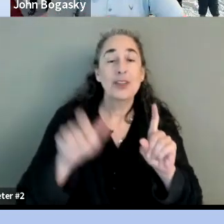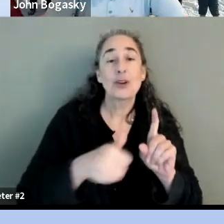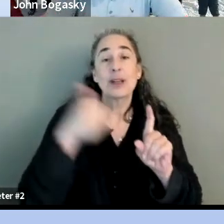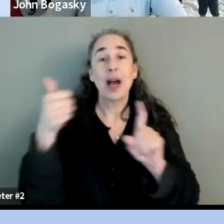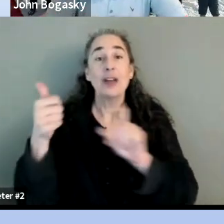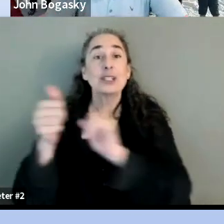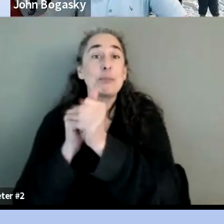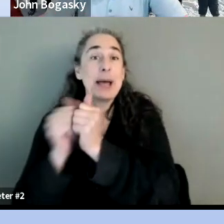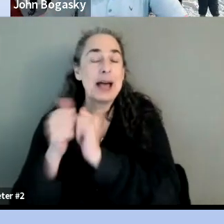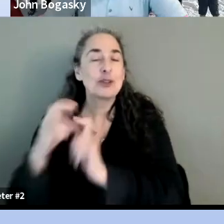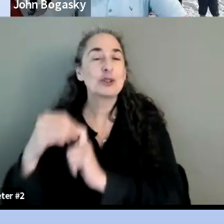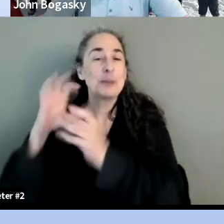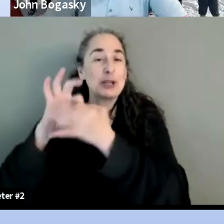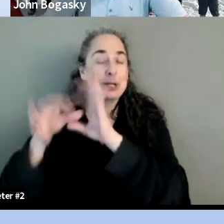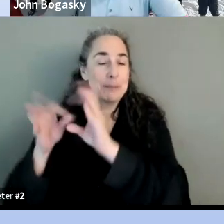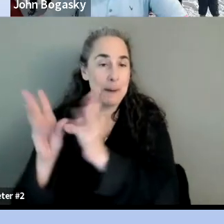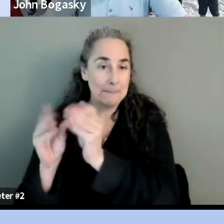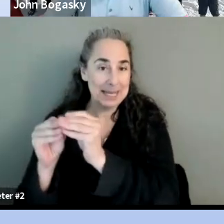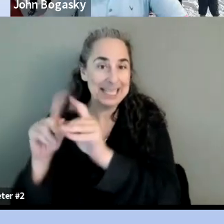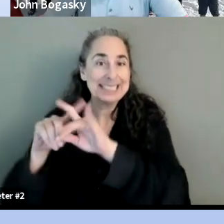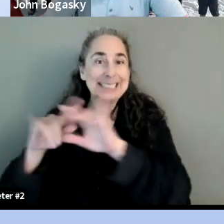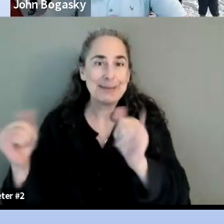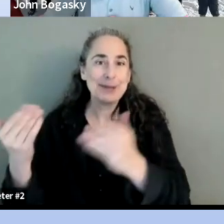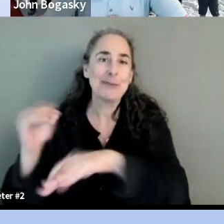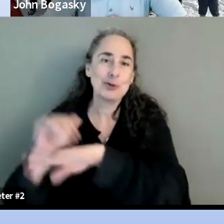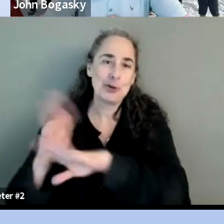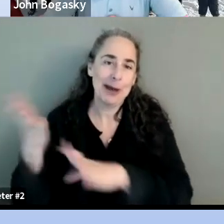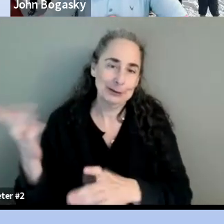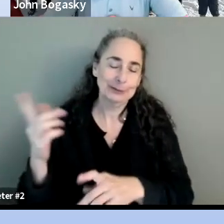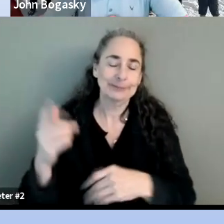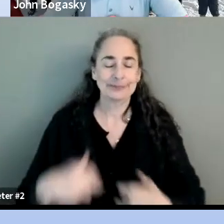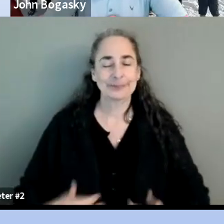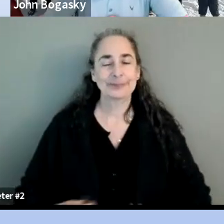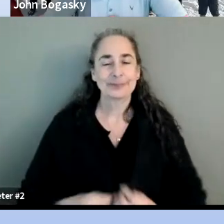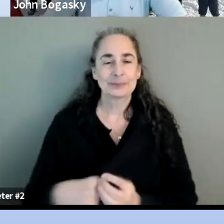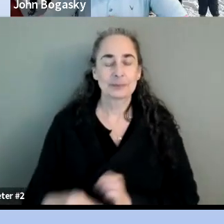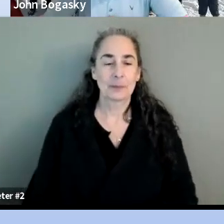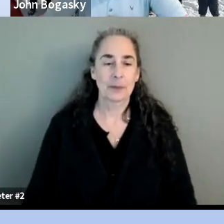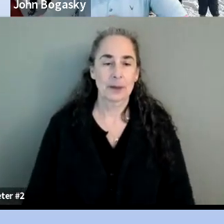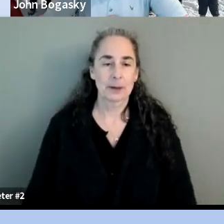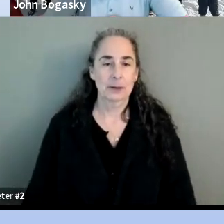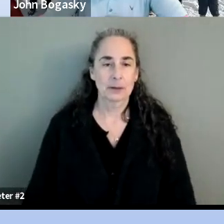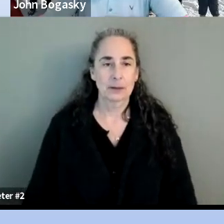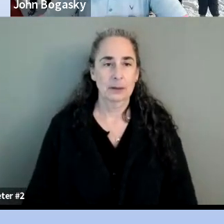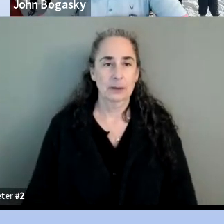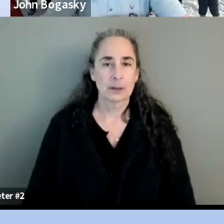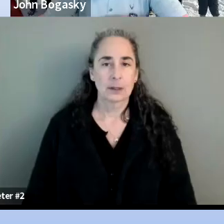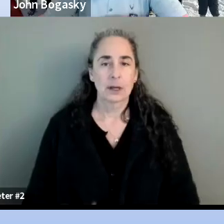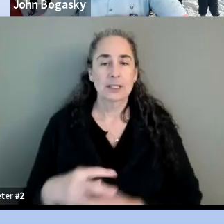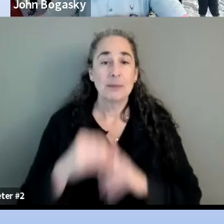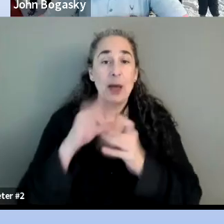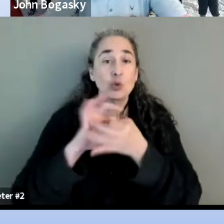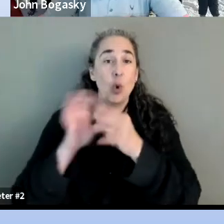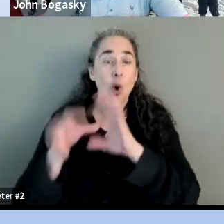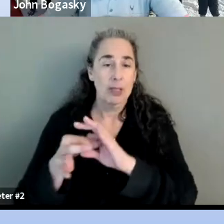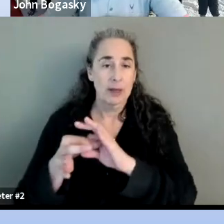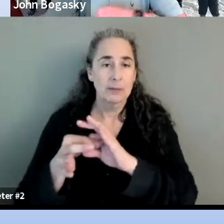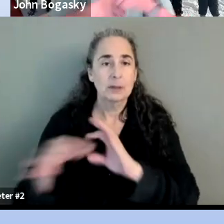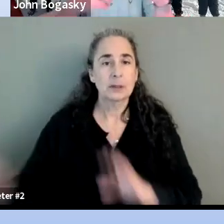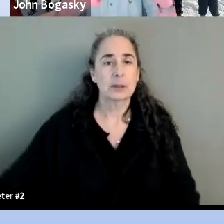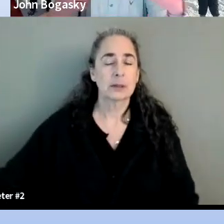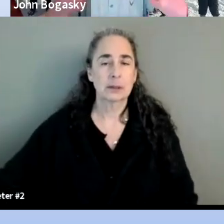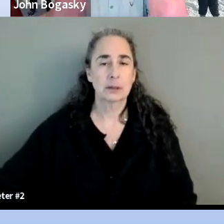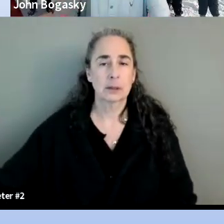Olympic meeting elsewhere tonight. So Special Olympics, I've got to talk. Special